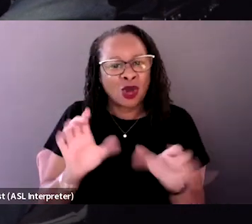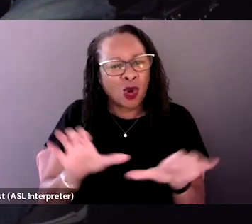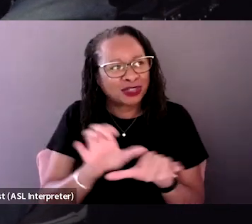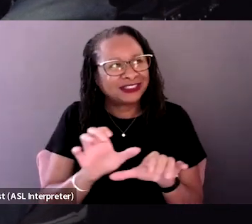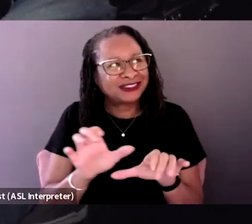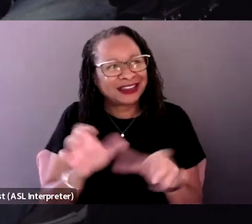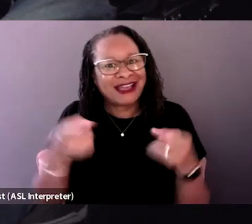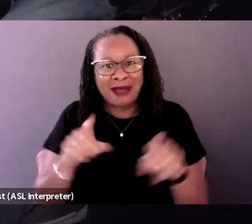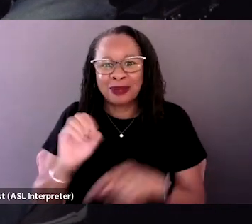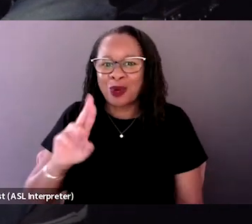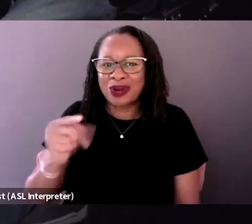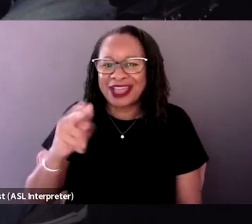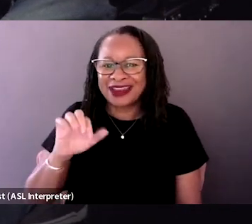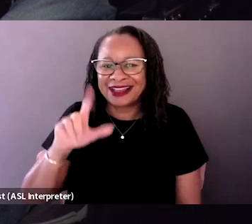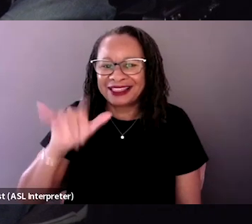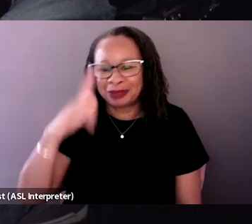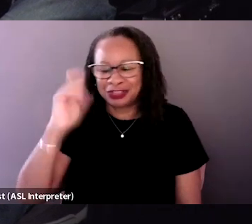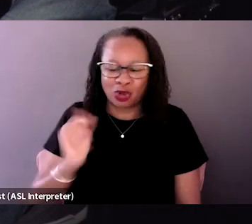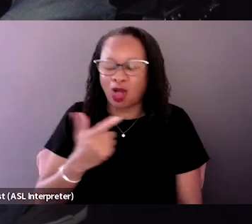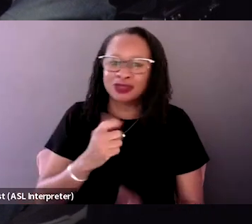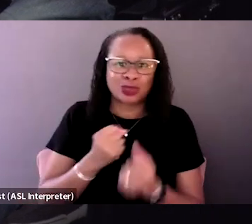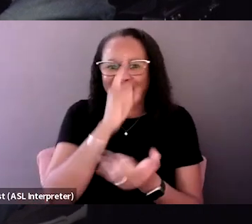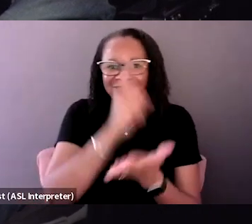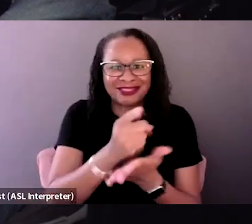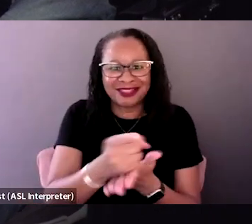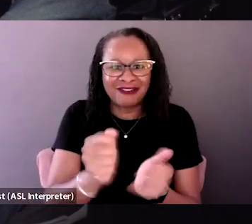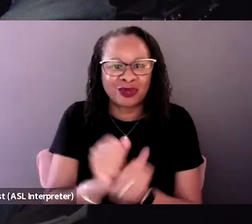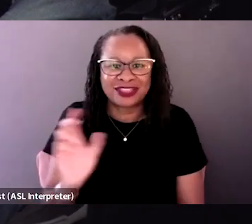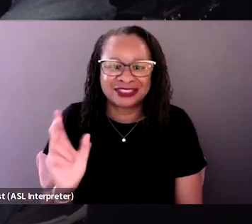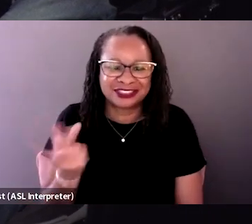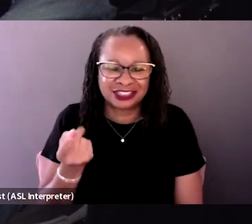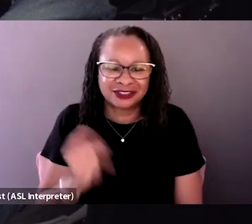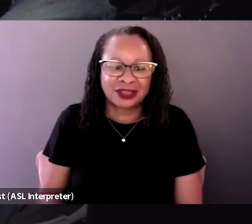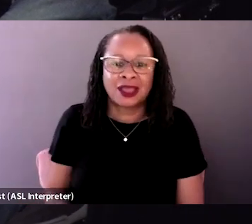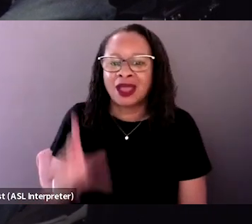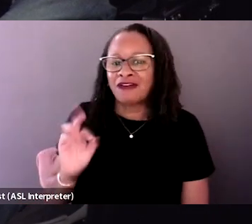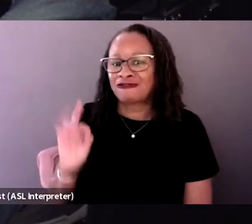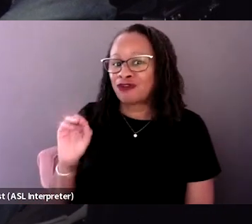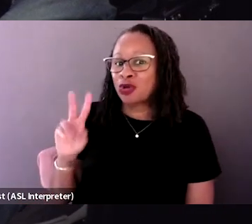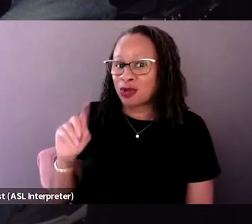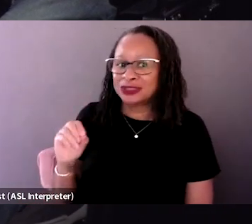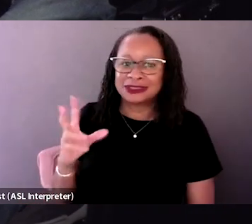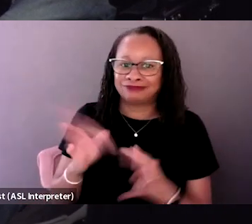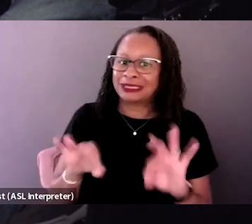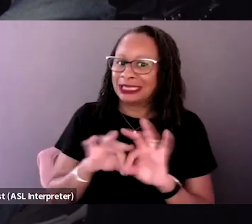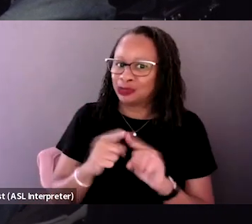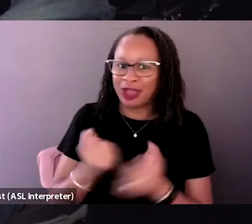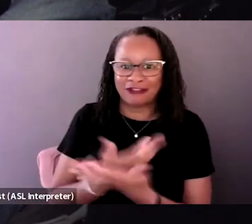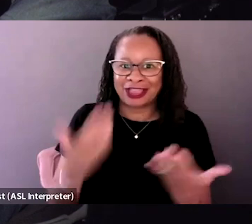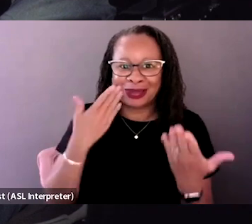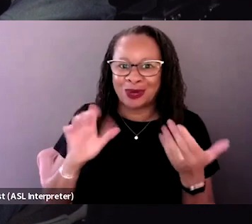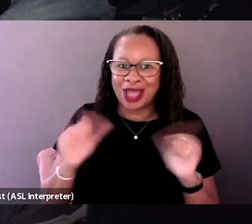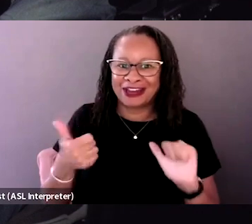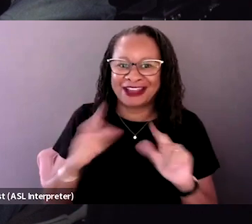you guys are so enraptured with him that you... But it was amazing, actually. He's key to everything, so I don't know how to answer